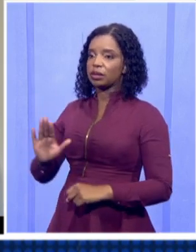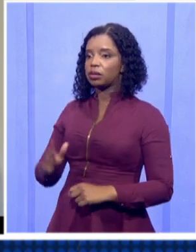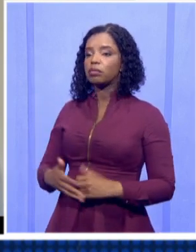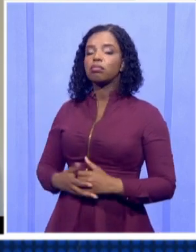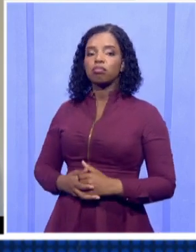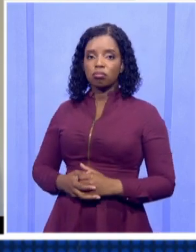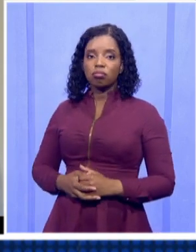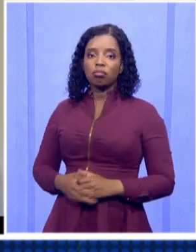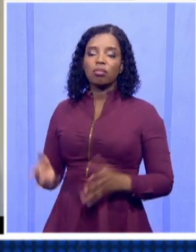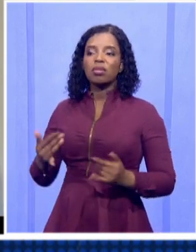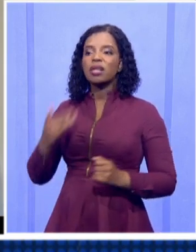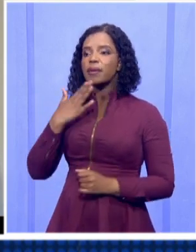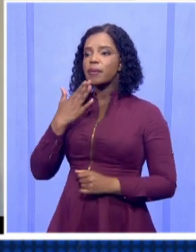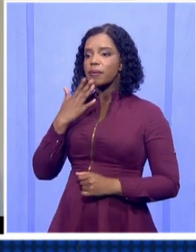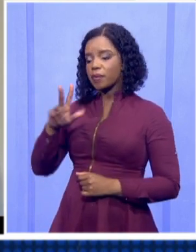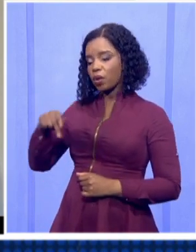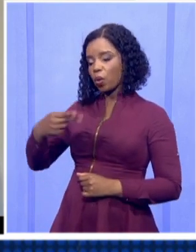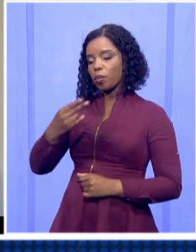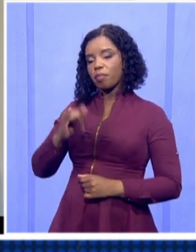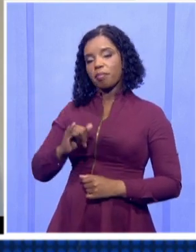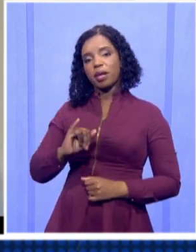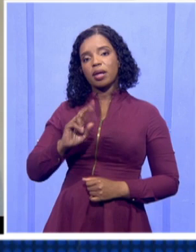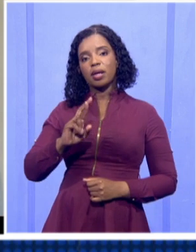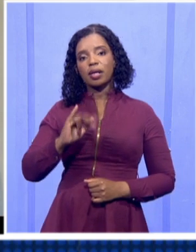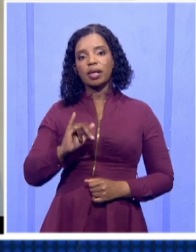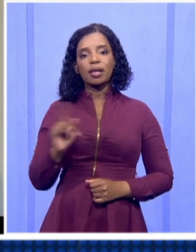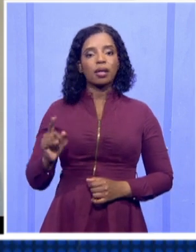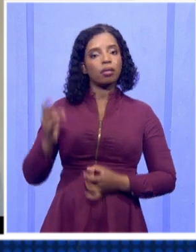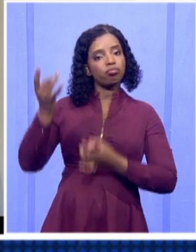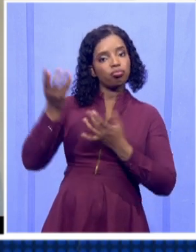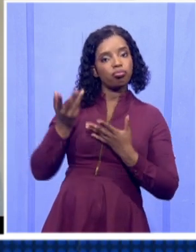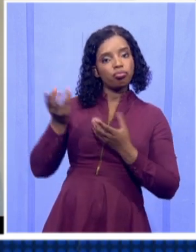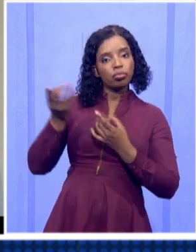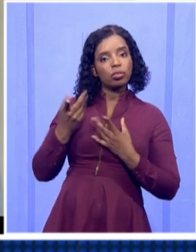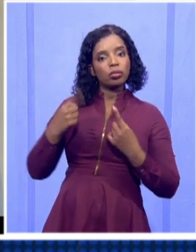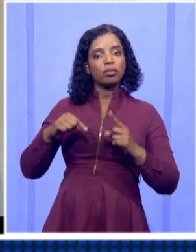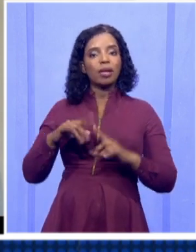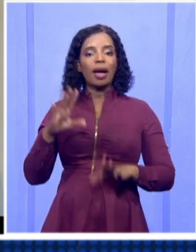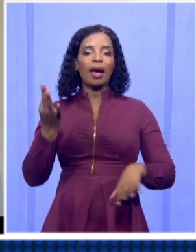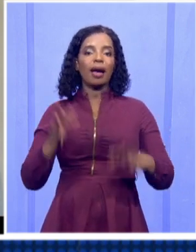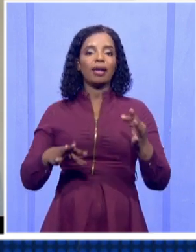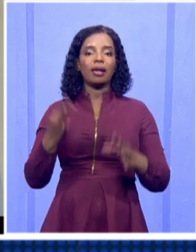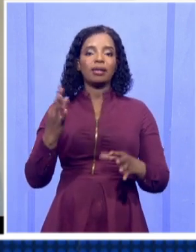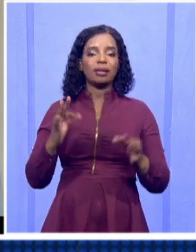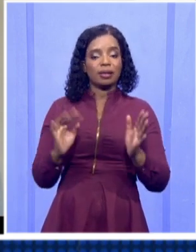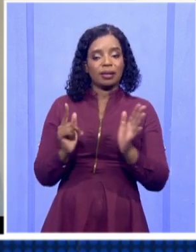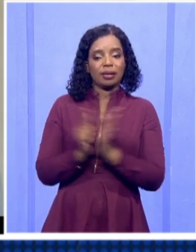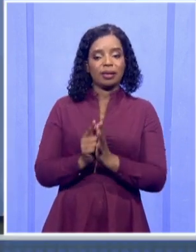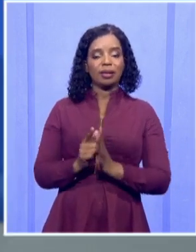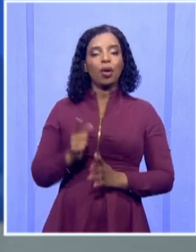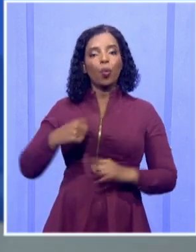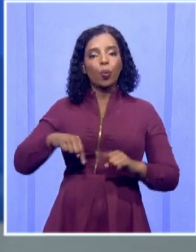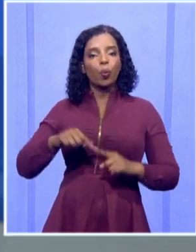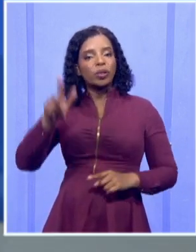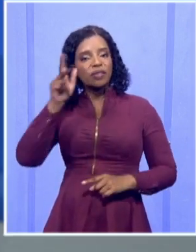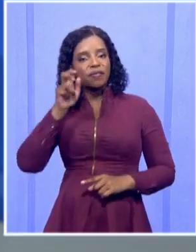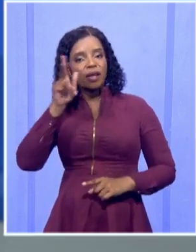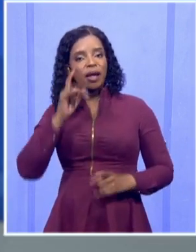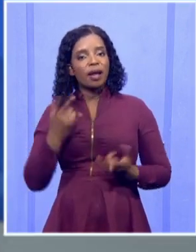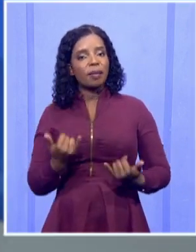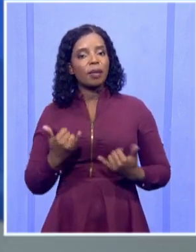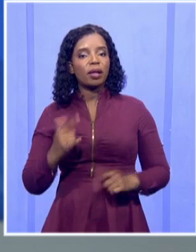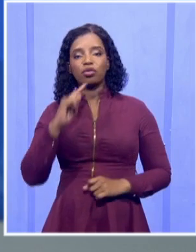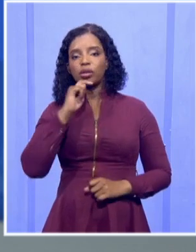Benedict Phiri there, giving us some legal analysis of what we've heard coming out of Parliament this morning, where